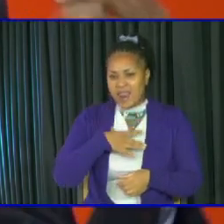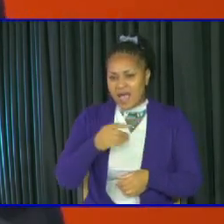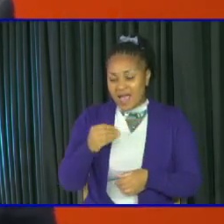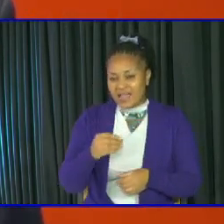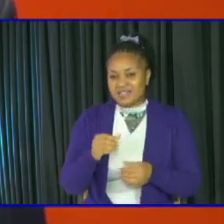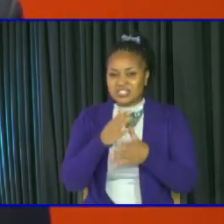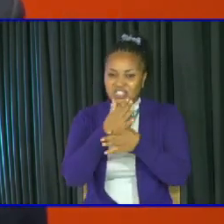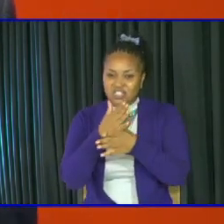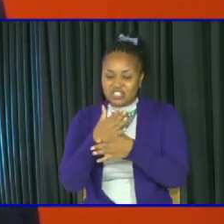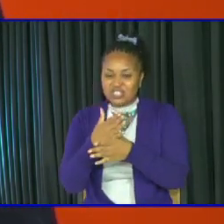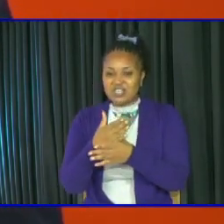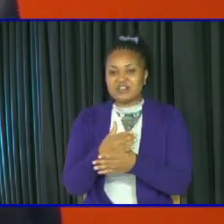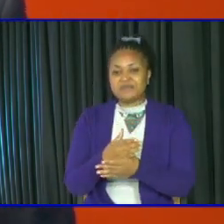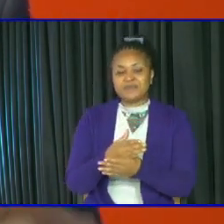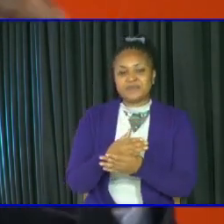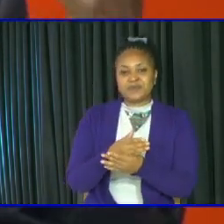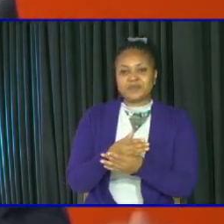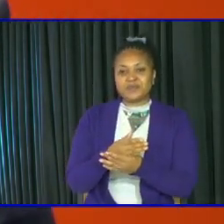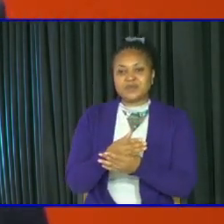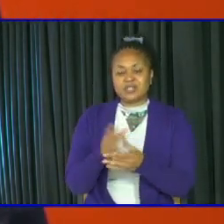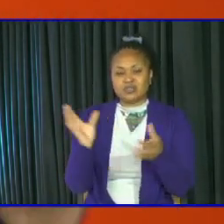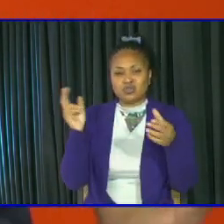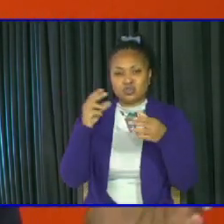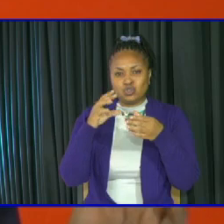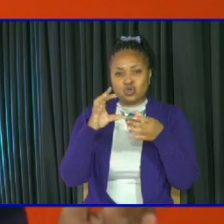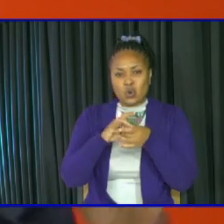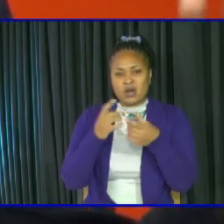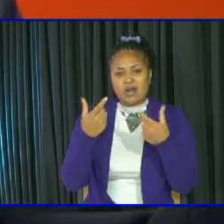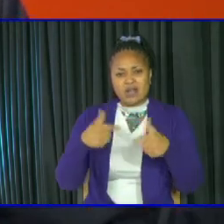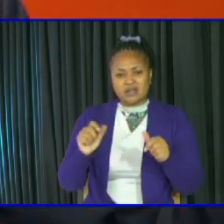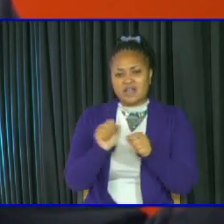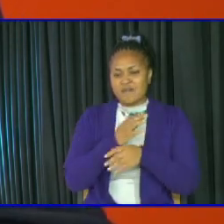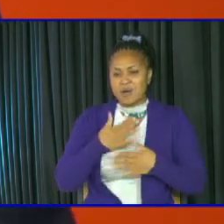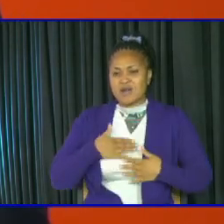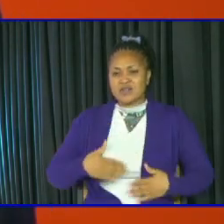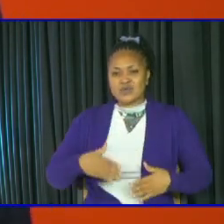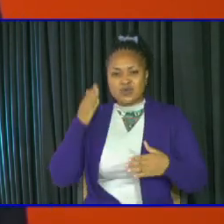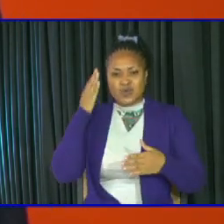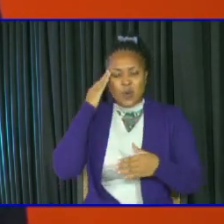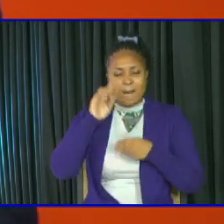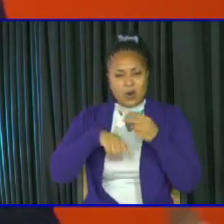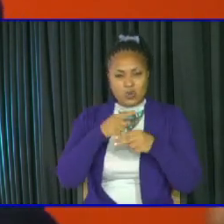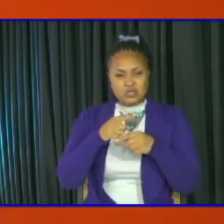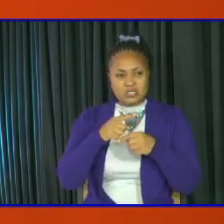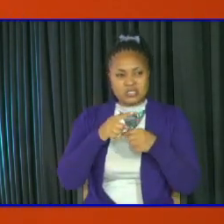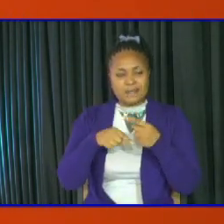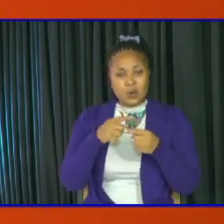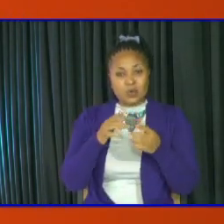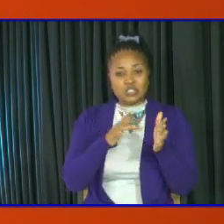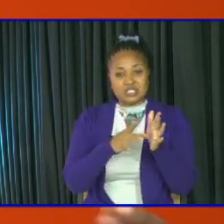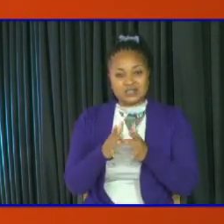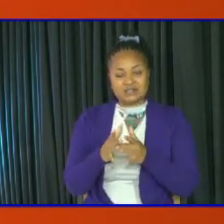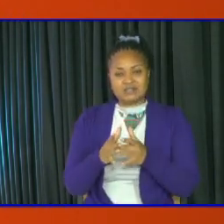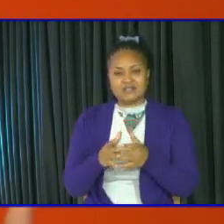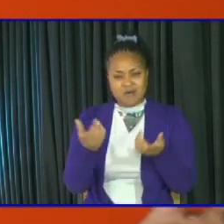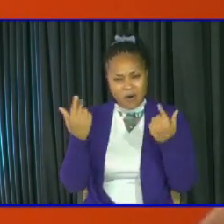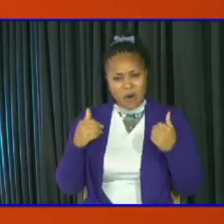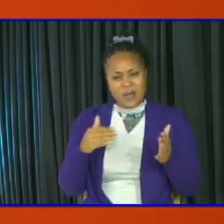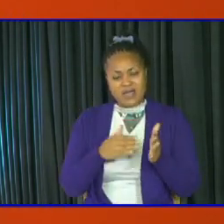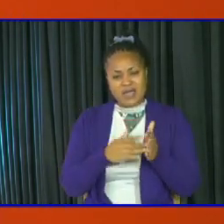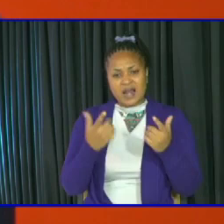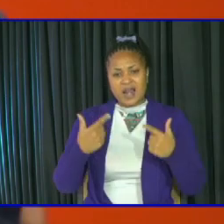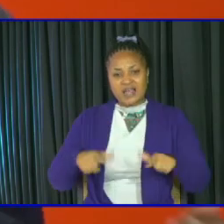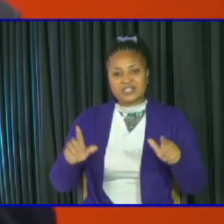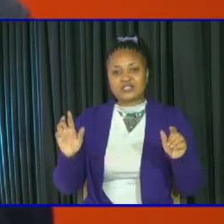your friends know. Let your neighbor know. Your co-worker and your classmate. We want the whole world to know about Jesus. Come again, guys. Let's join and